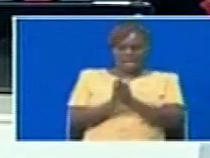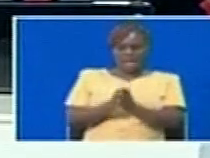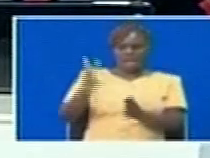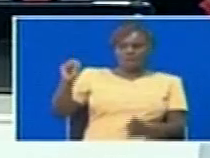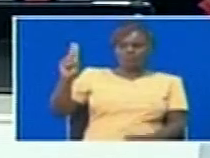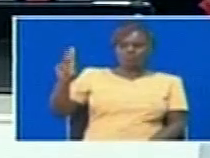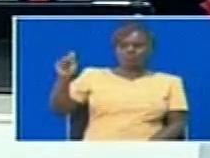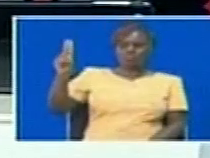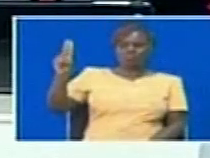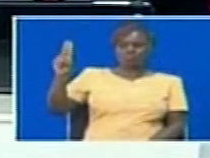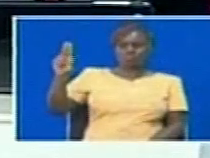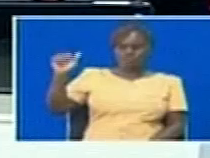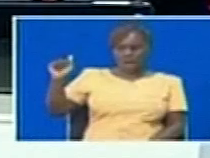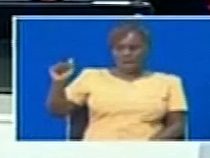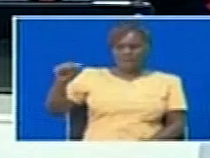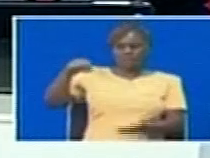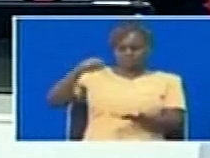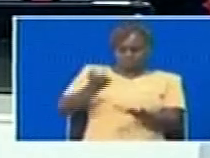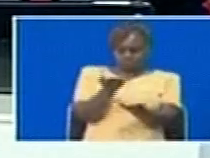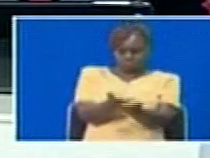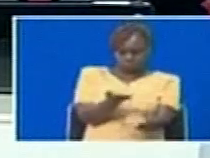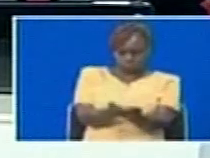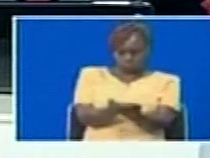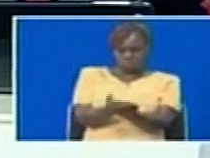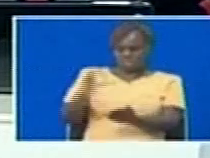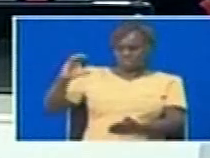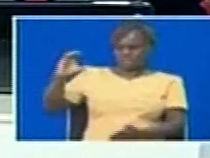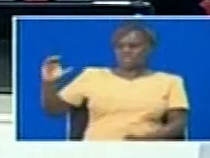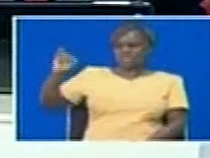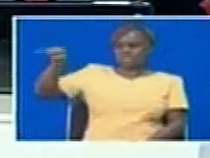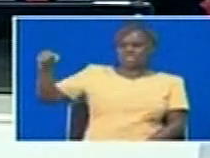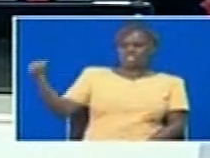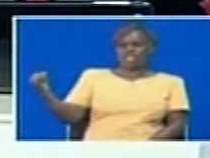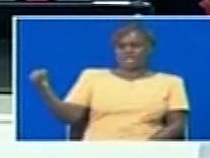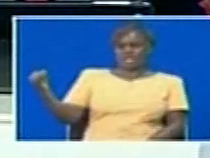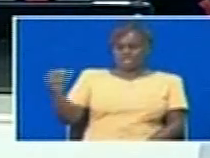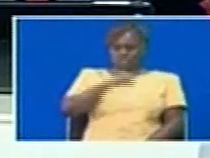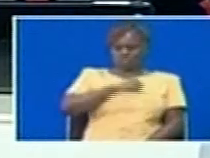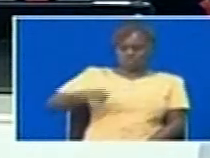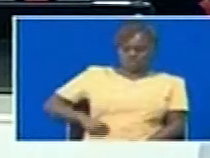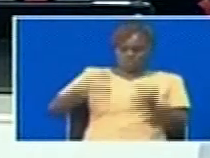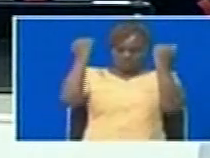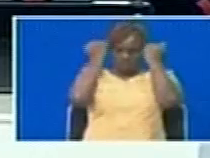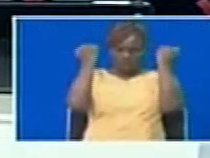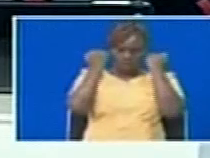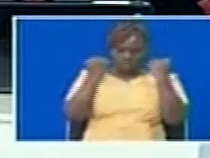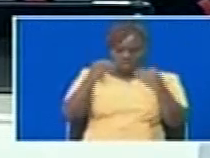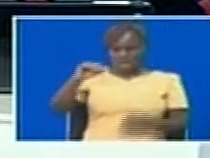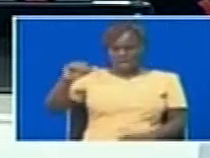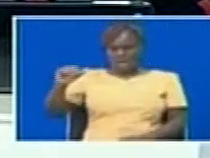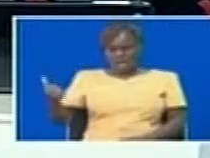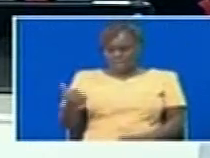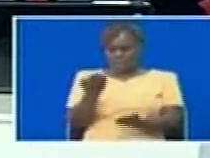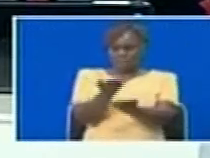seven candidates who have so far applied for the position of Chief Justice and President of the Supreme Court of Kenya. Other applicants for